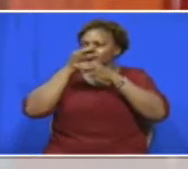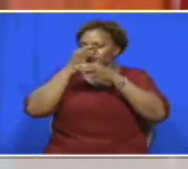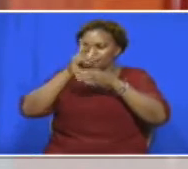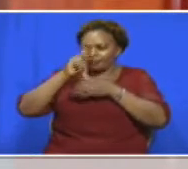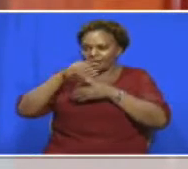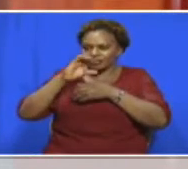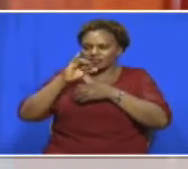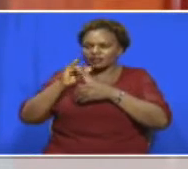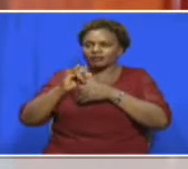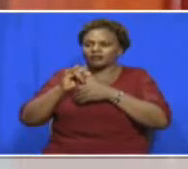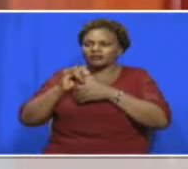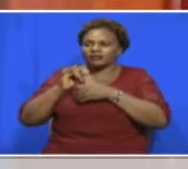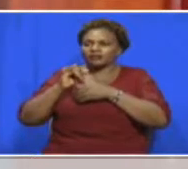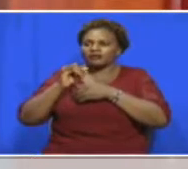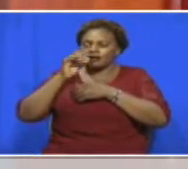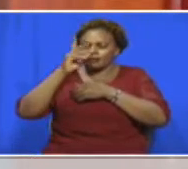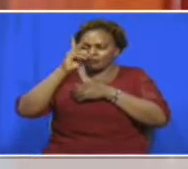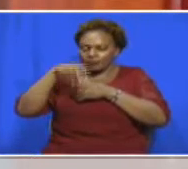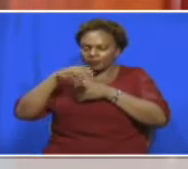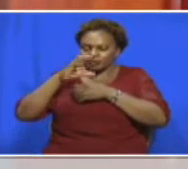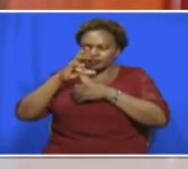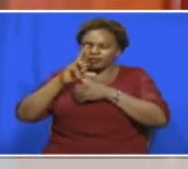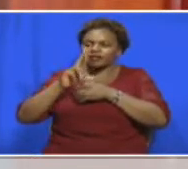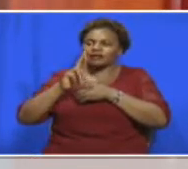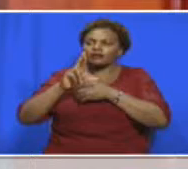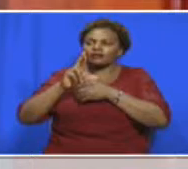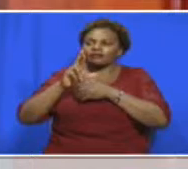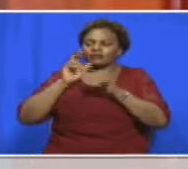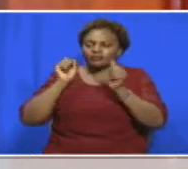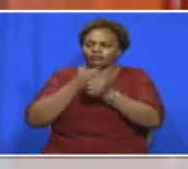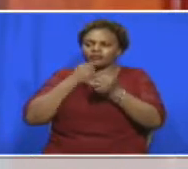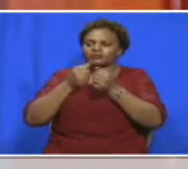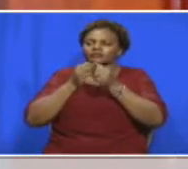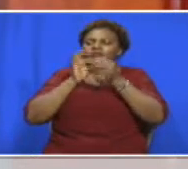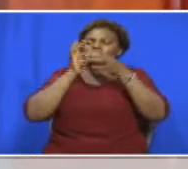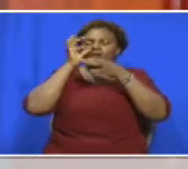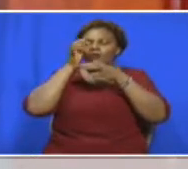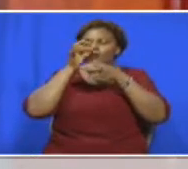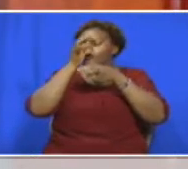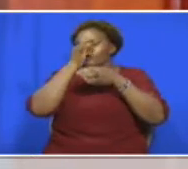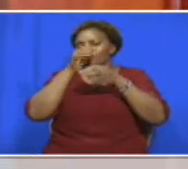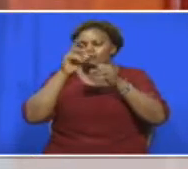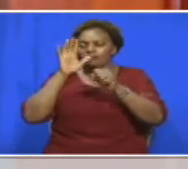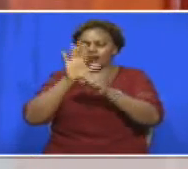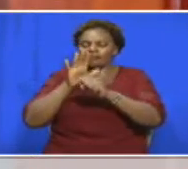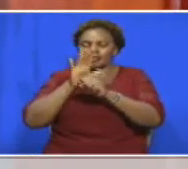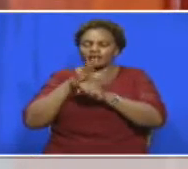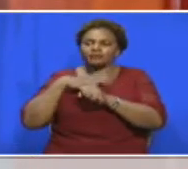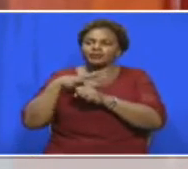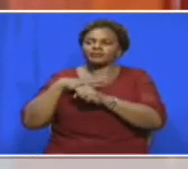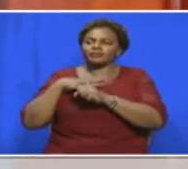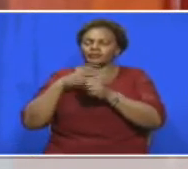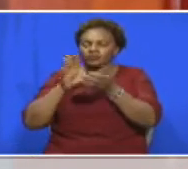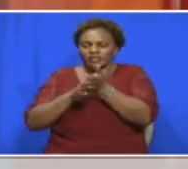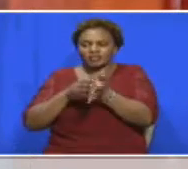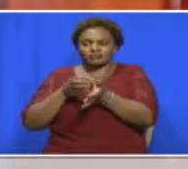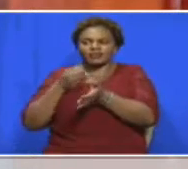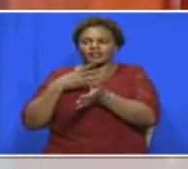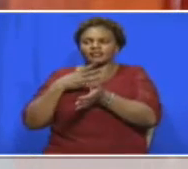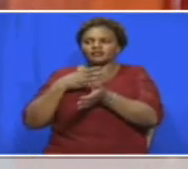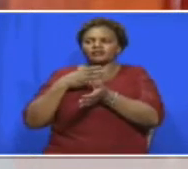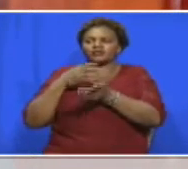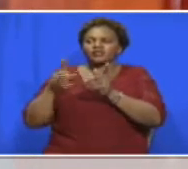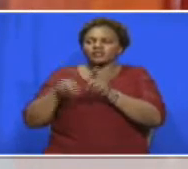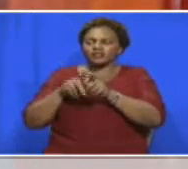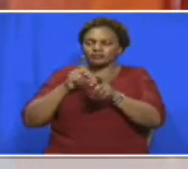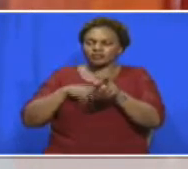PCR. PCR, you cannot use it to test a large number of people because of the costs.